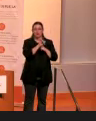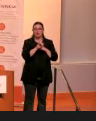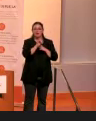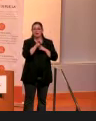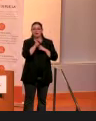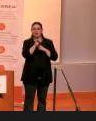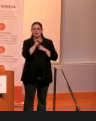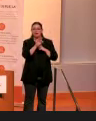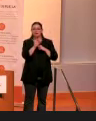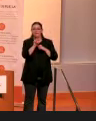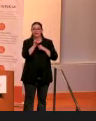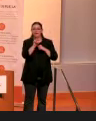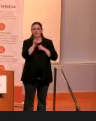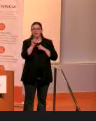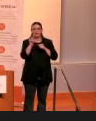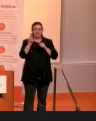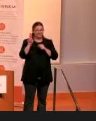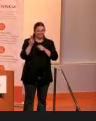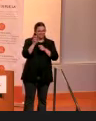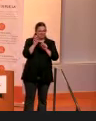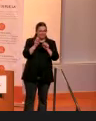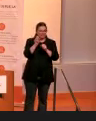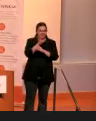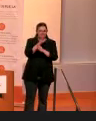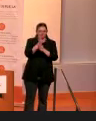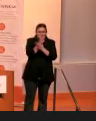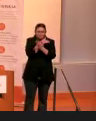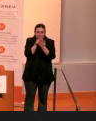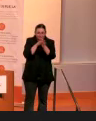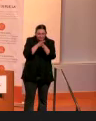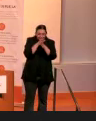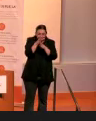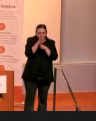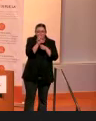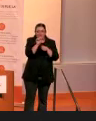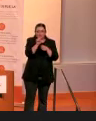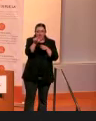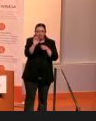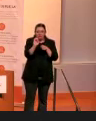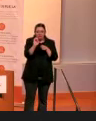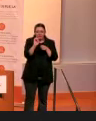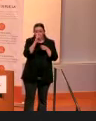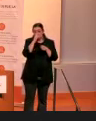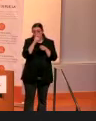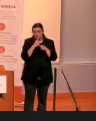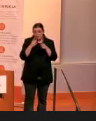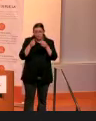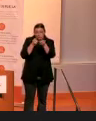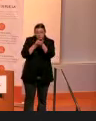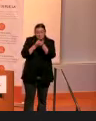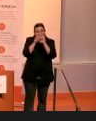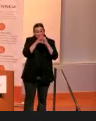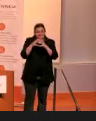lupus pathogenesis, and it promotes innate immunity, it promotes cell damage, it promotes